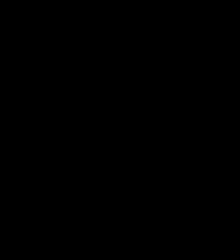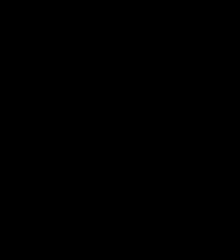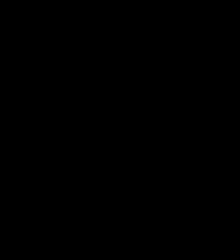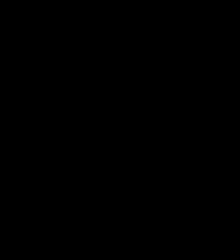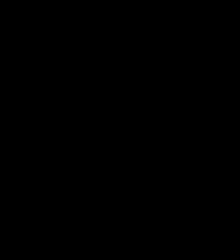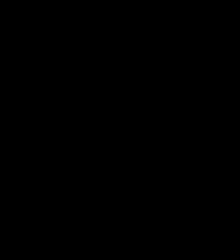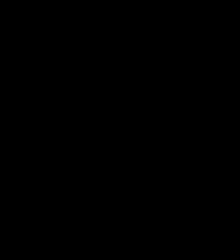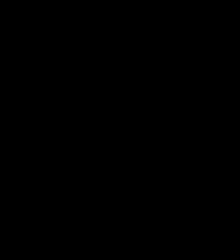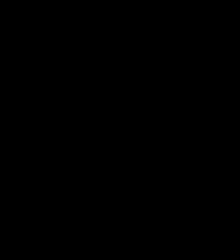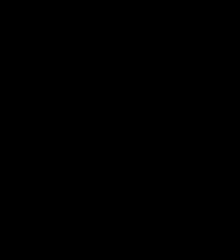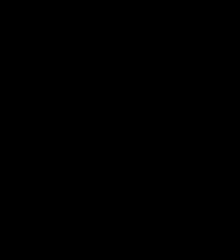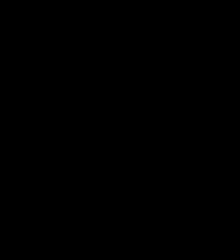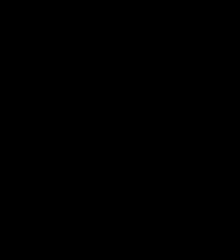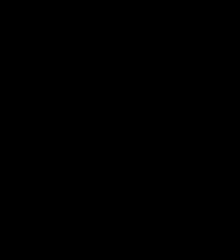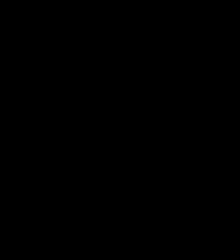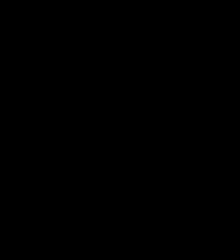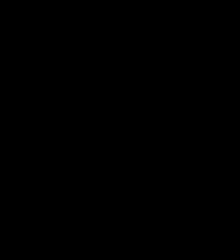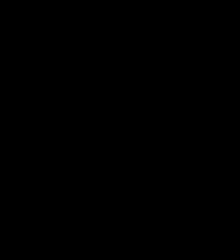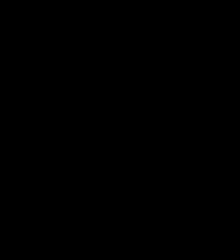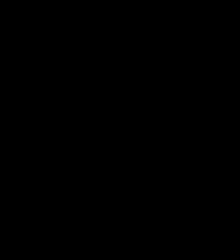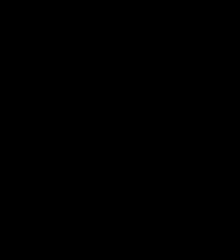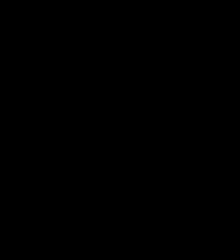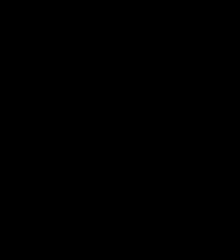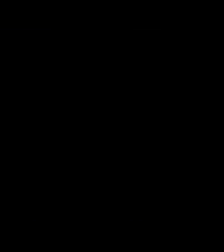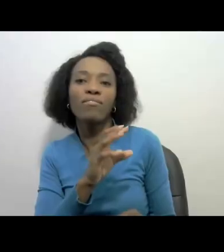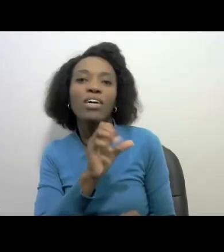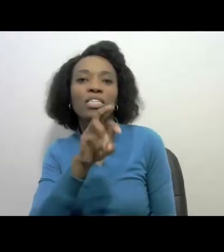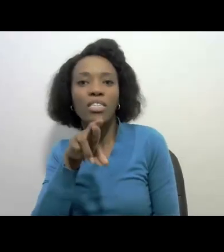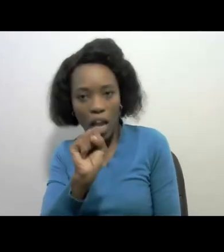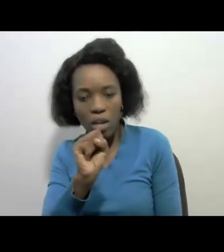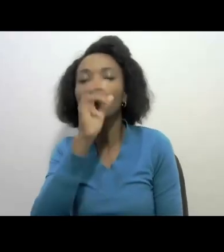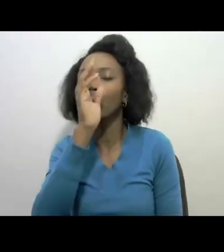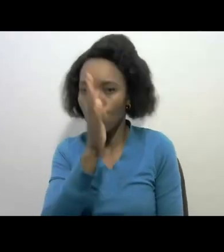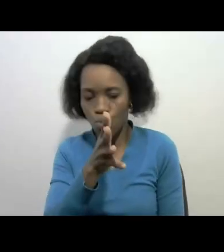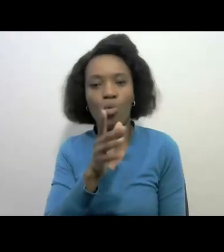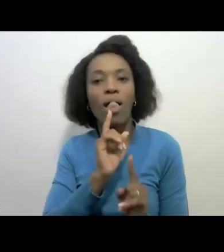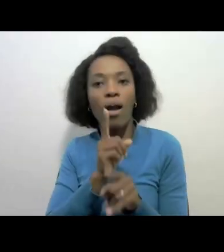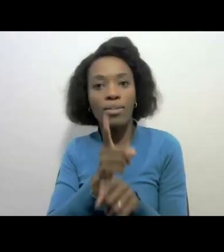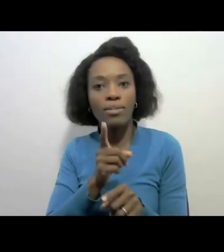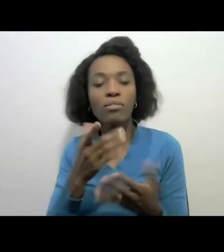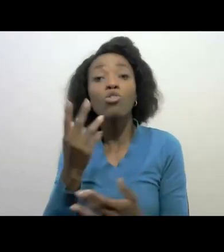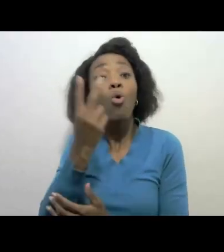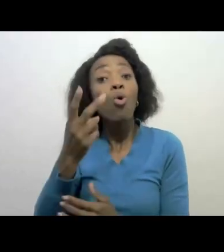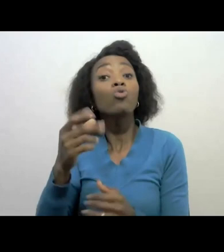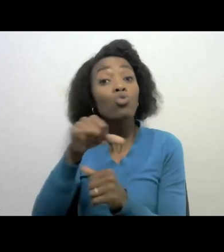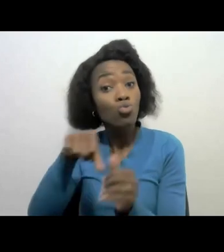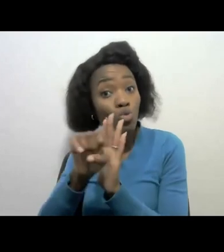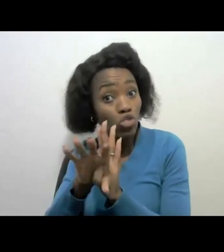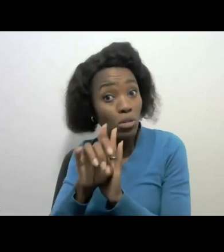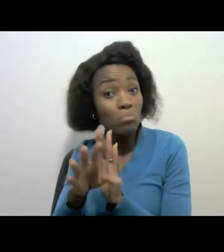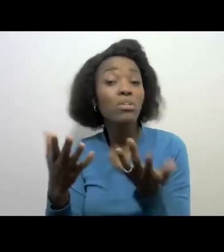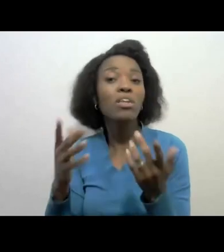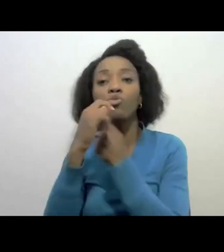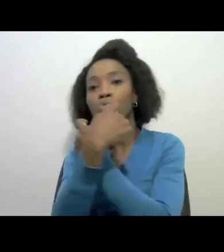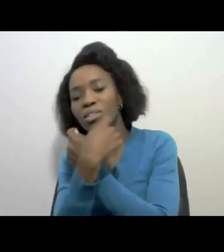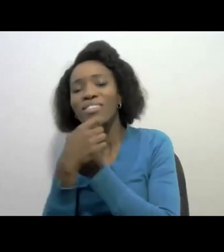and also we have our social medias that you can still make comments or also interact Twitter link